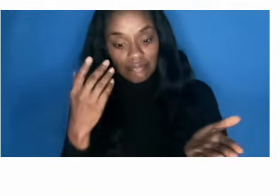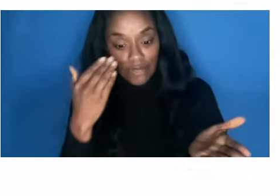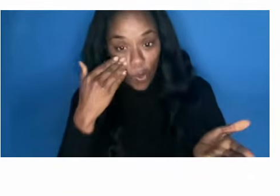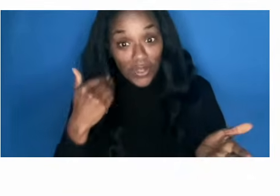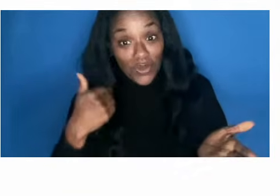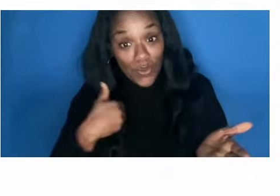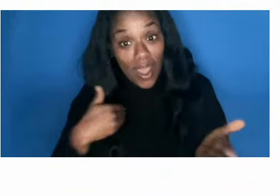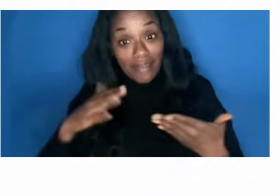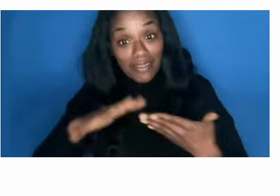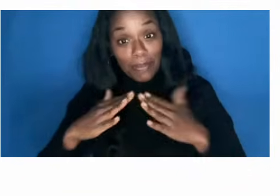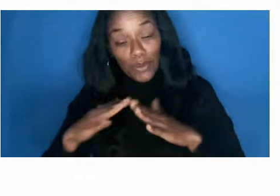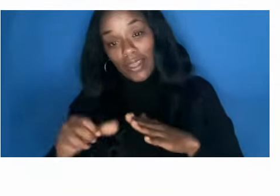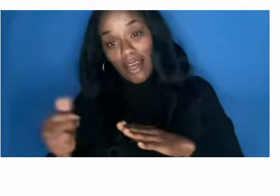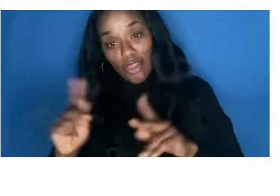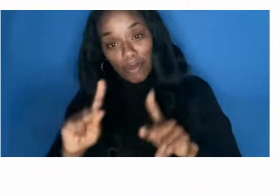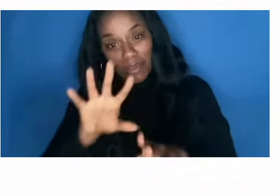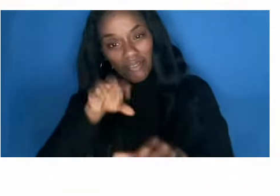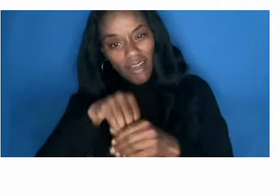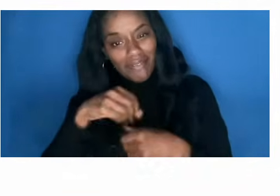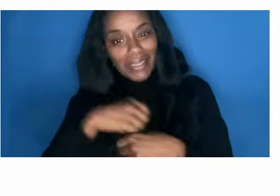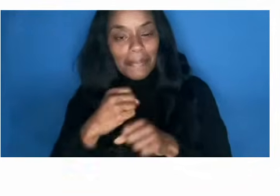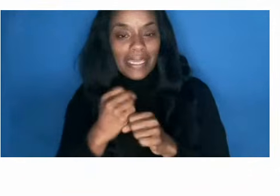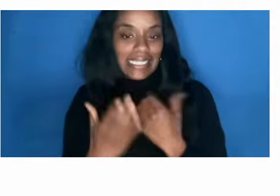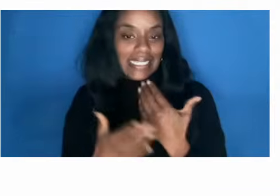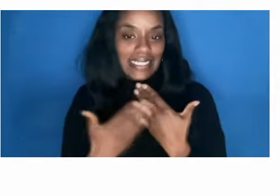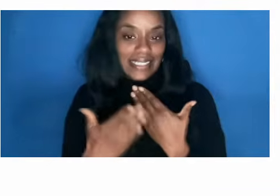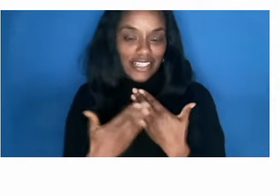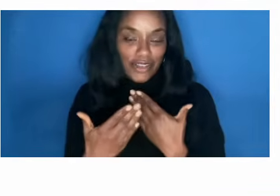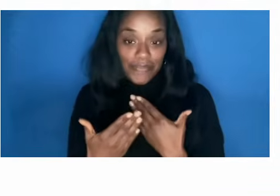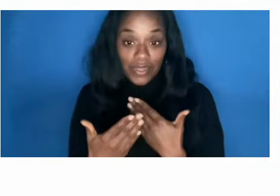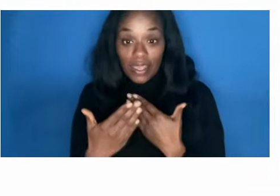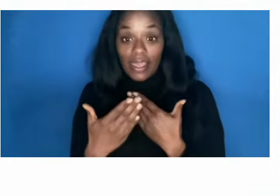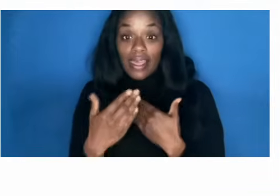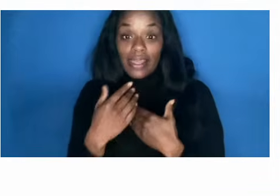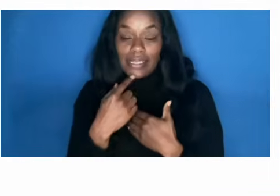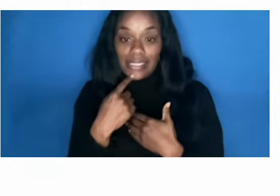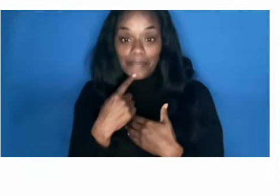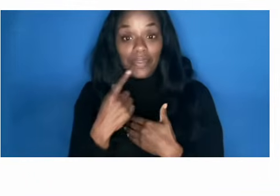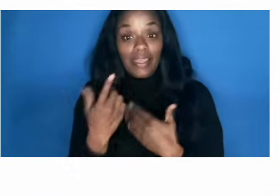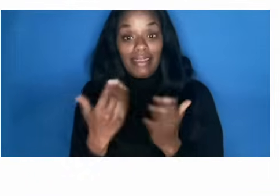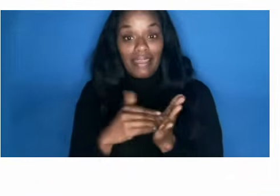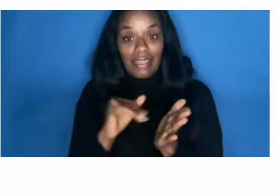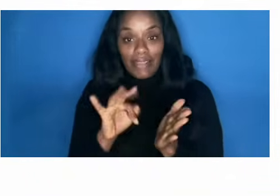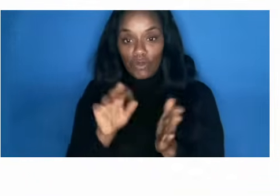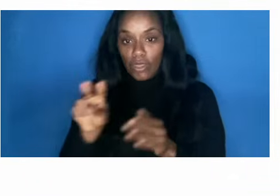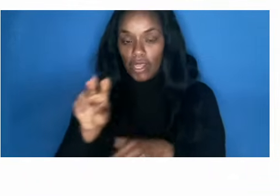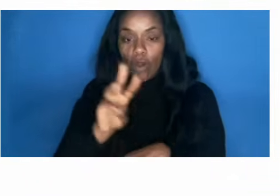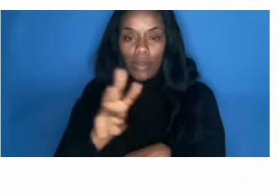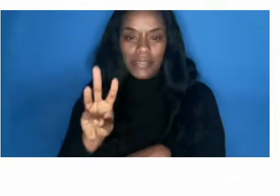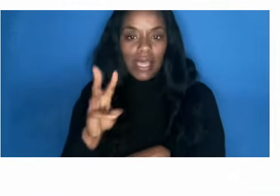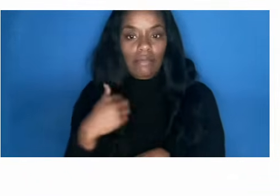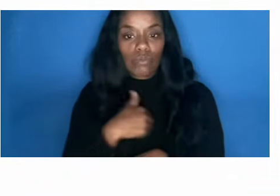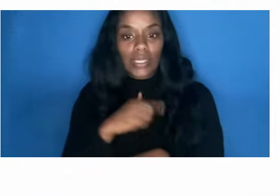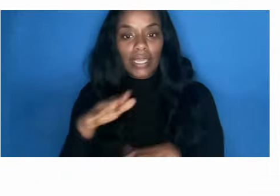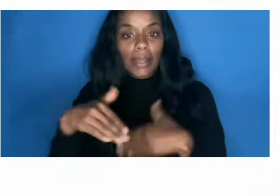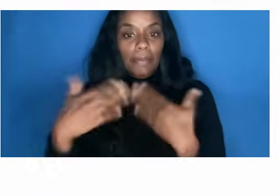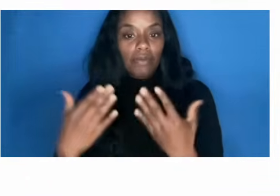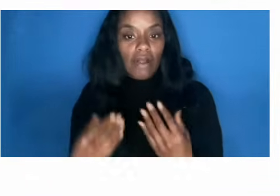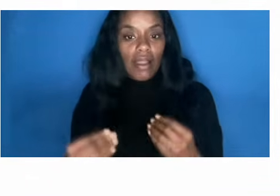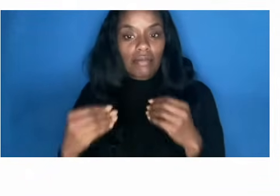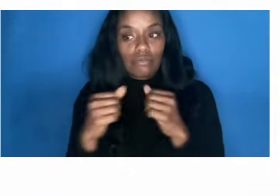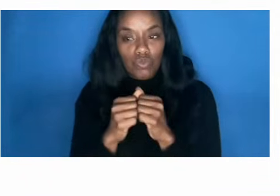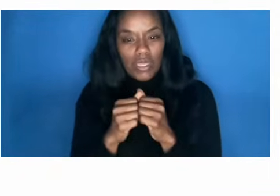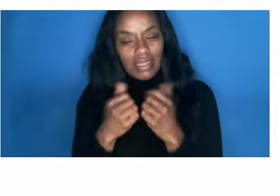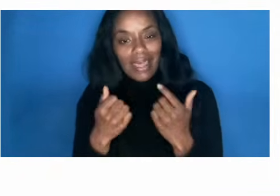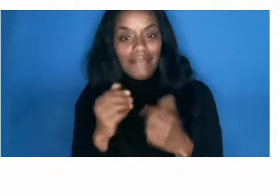community, it can make it a little bit easier. And like I mentioned, if you go to our website, we can provide you with a